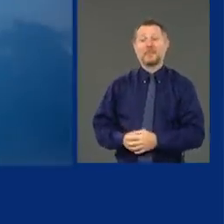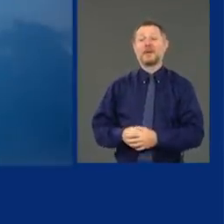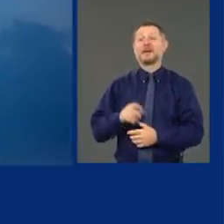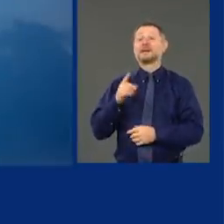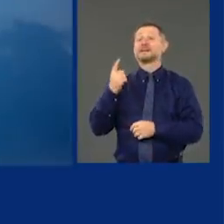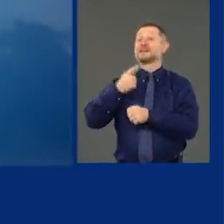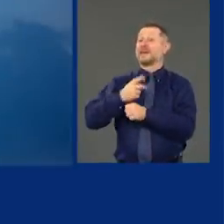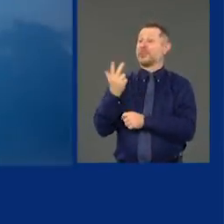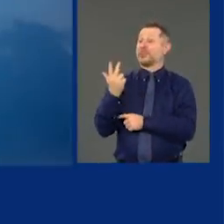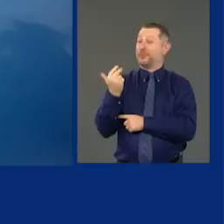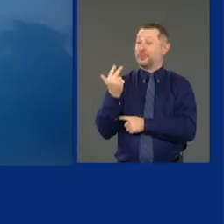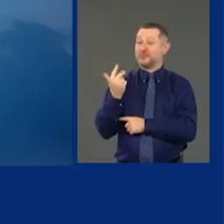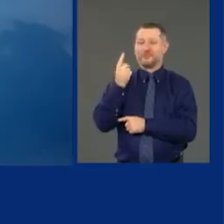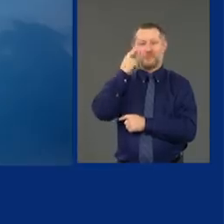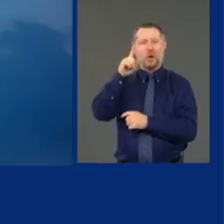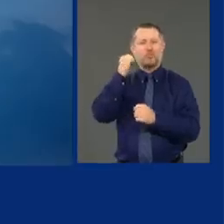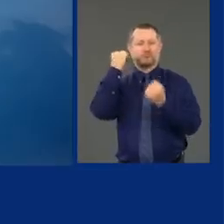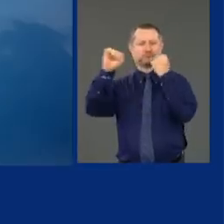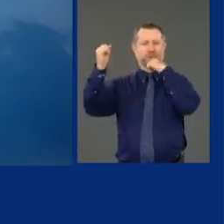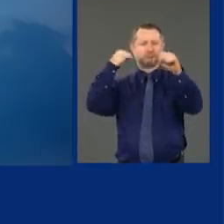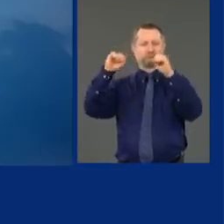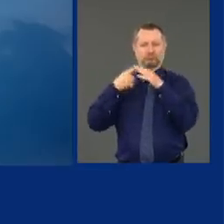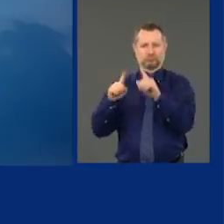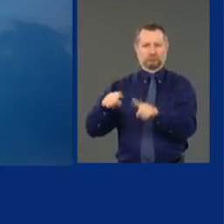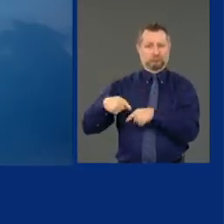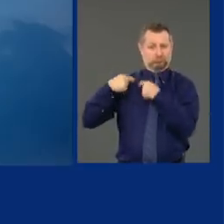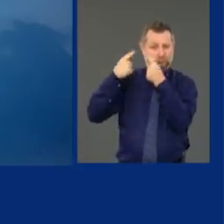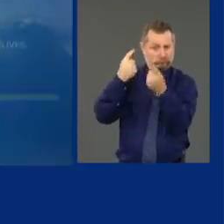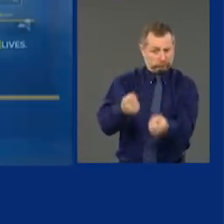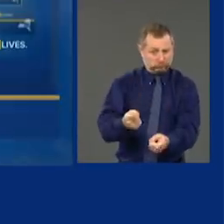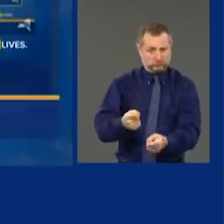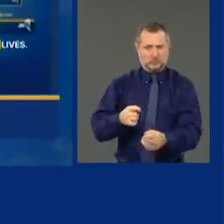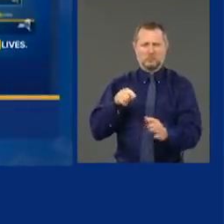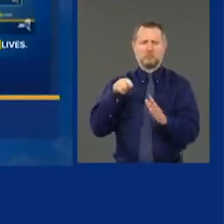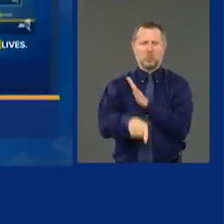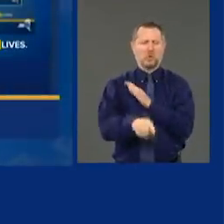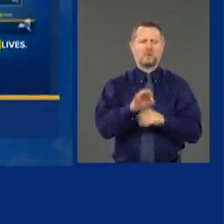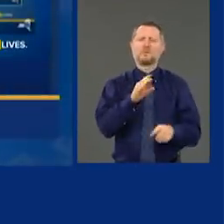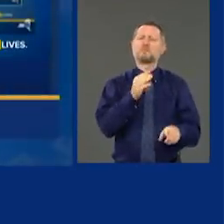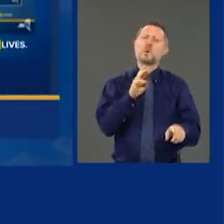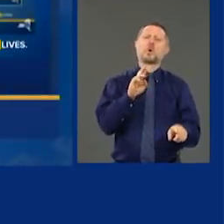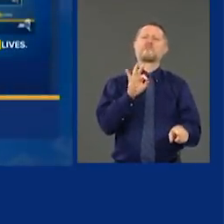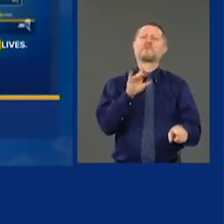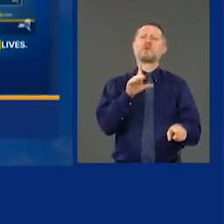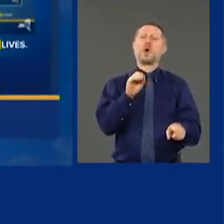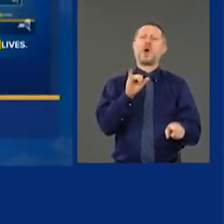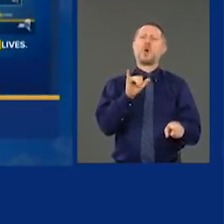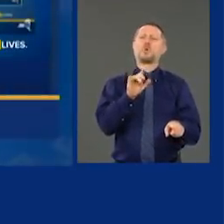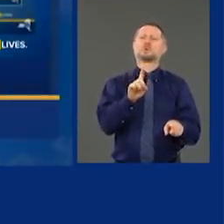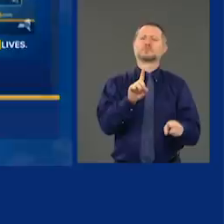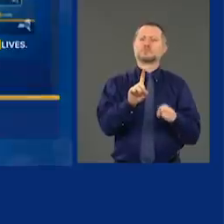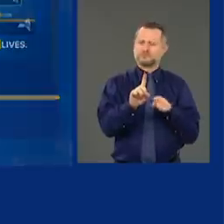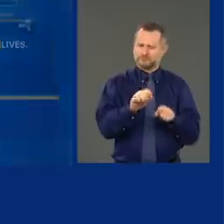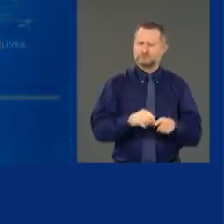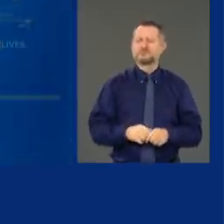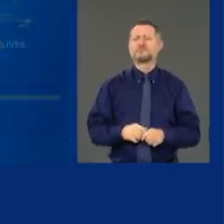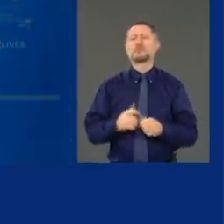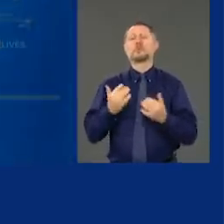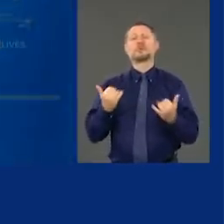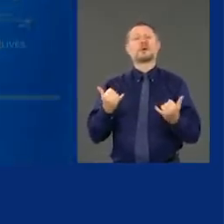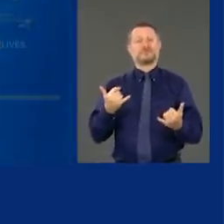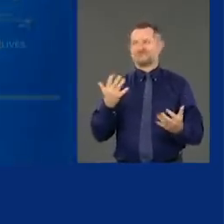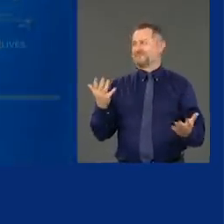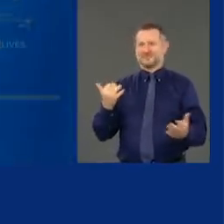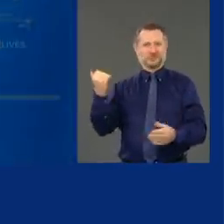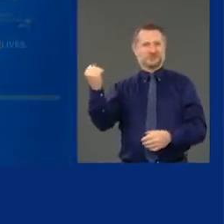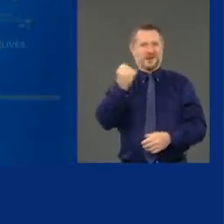the civil unrest after the murder of Mr. Floyd. Today is Saturday. I can